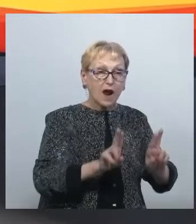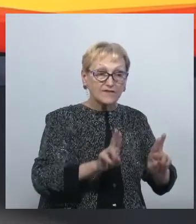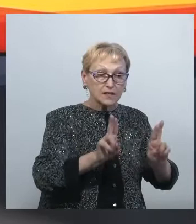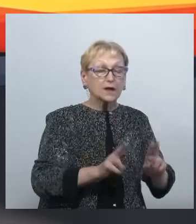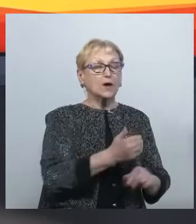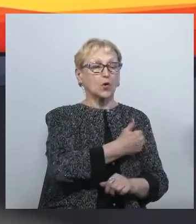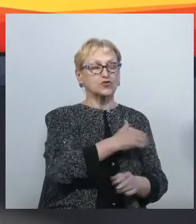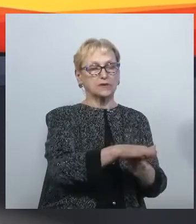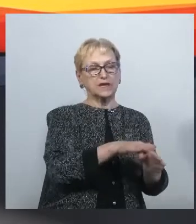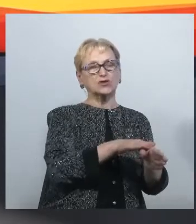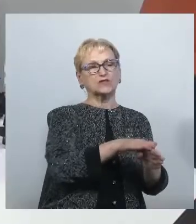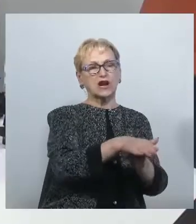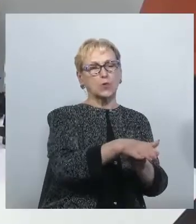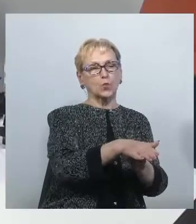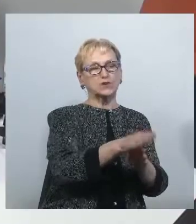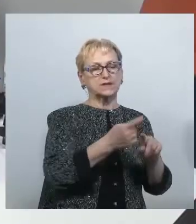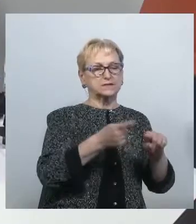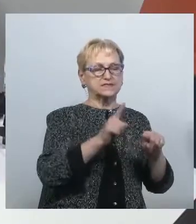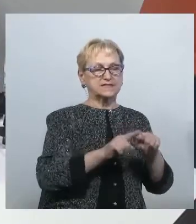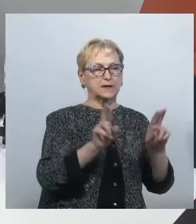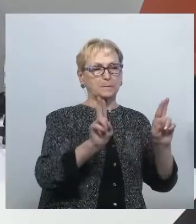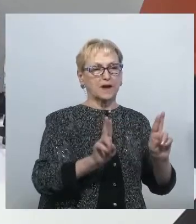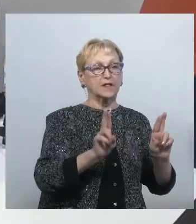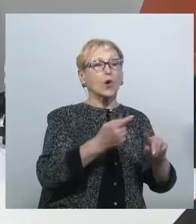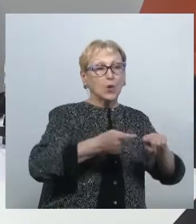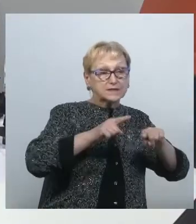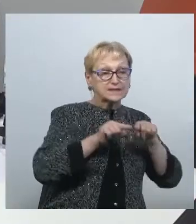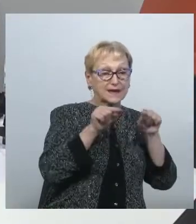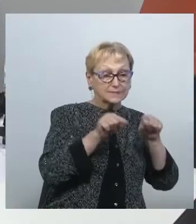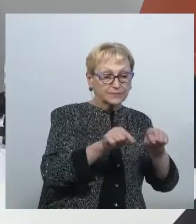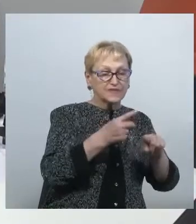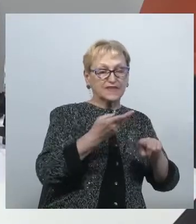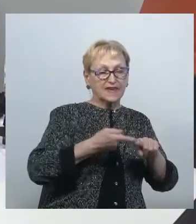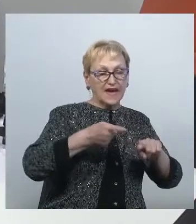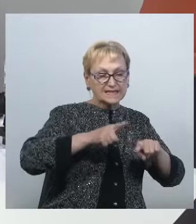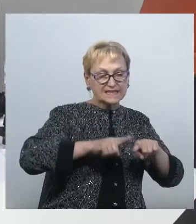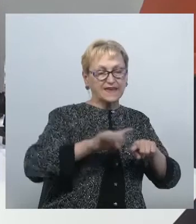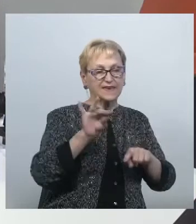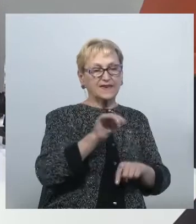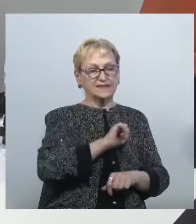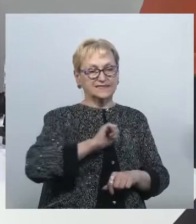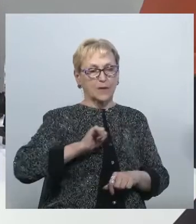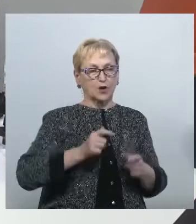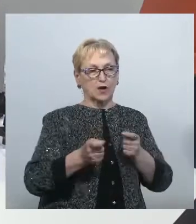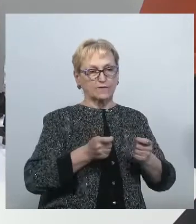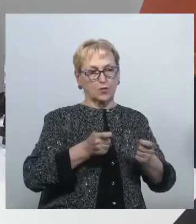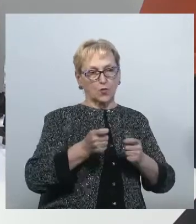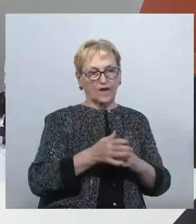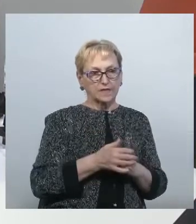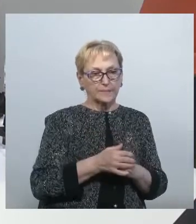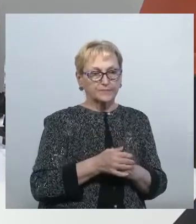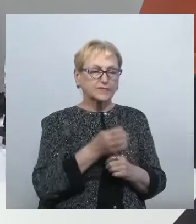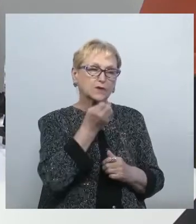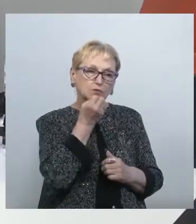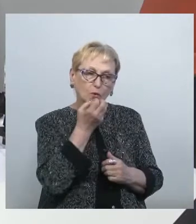to comply with these rules. But if it's done externally, that is not self-regulation, that is